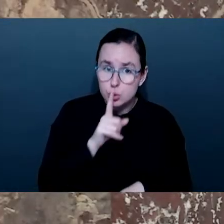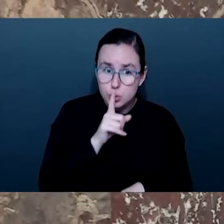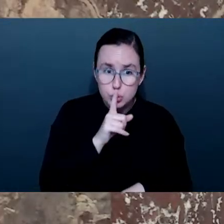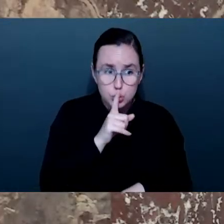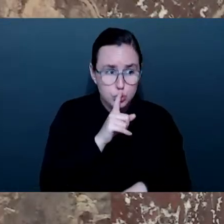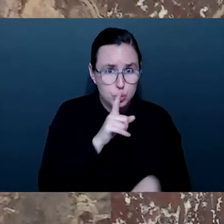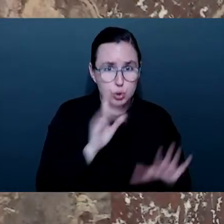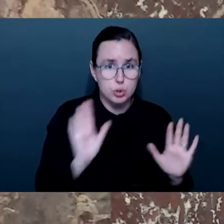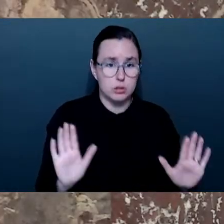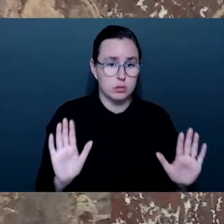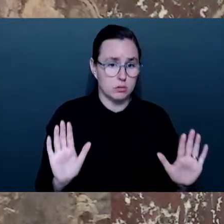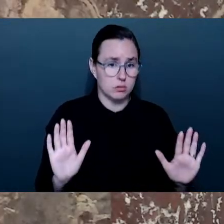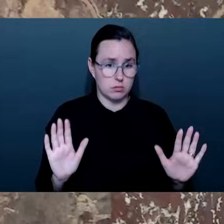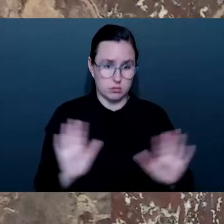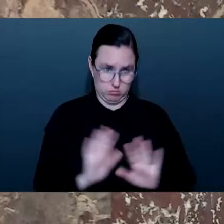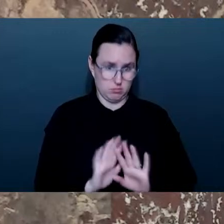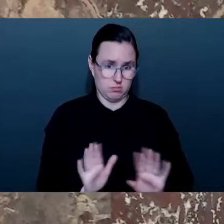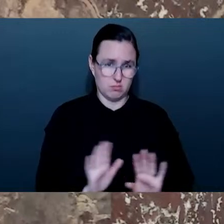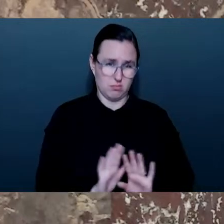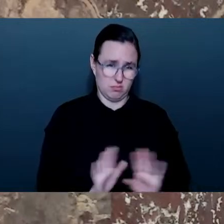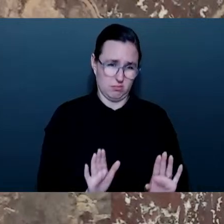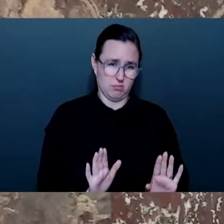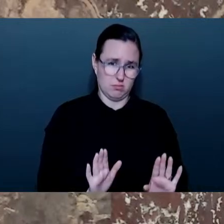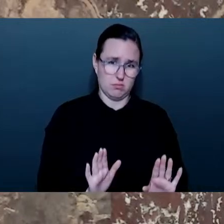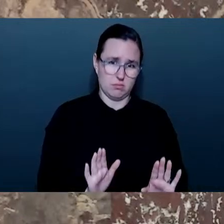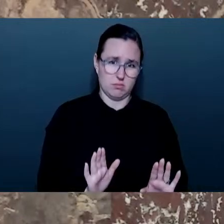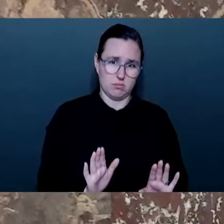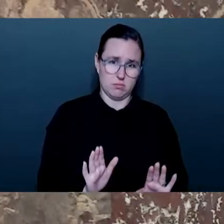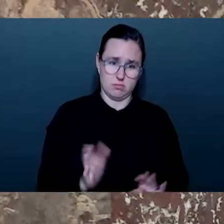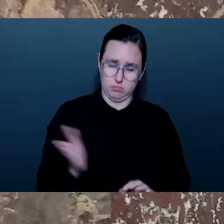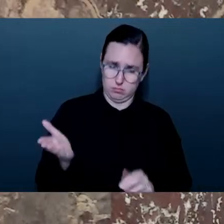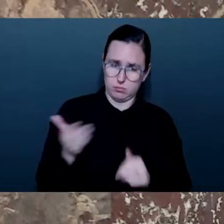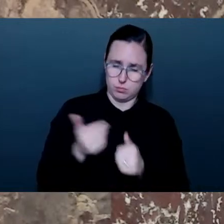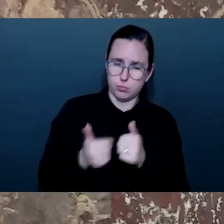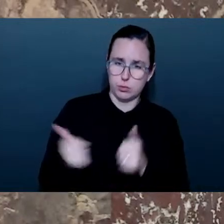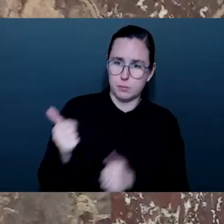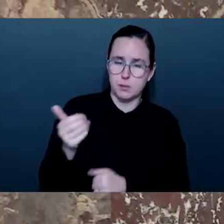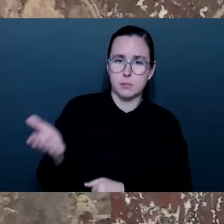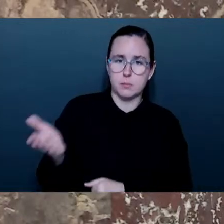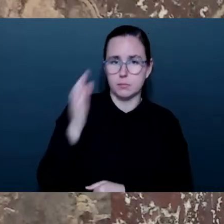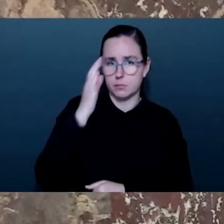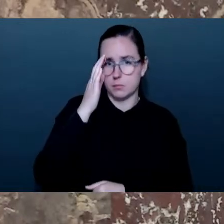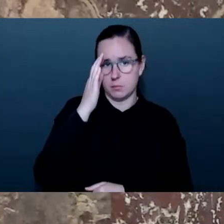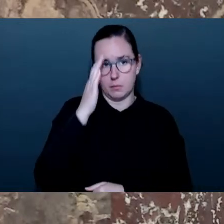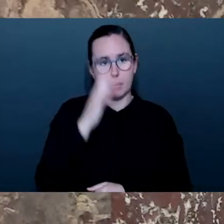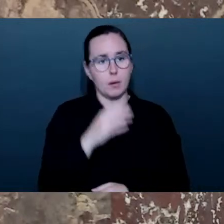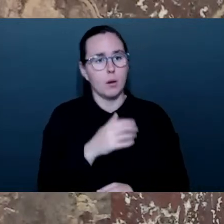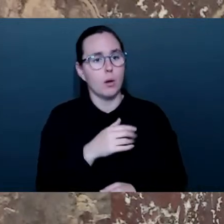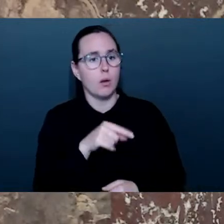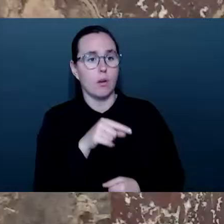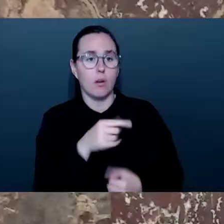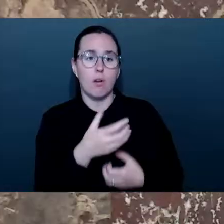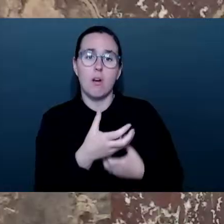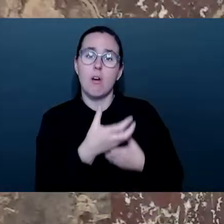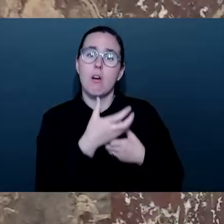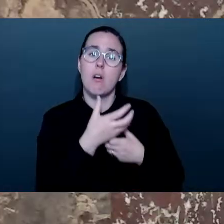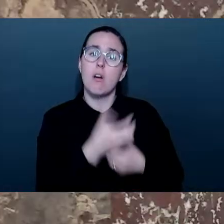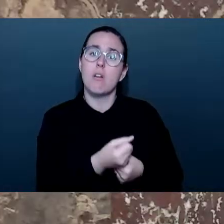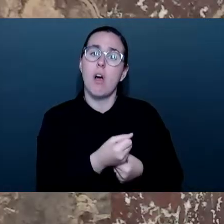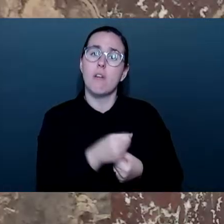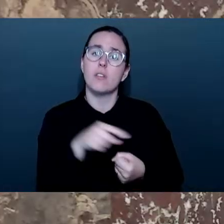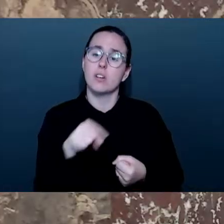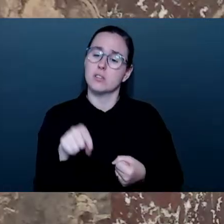Public confidence in the criminal justice system across the country is under threat. And it's under threat because repeat violent offenders have been released back to